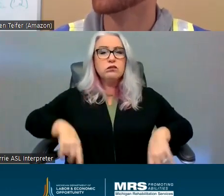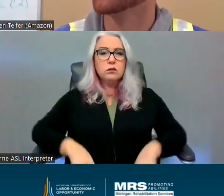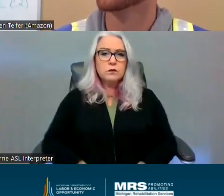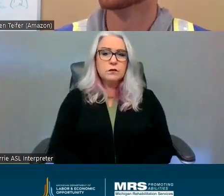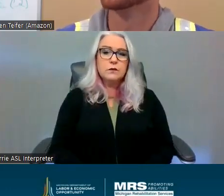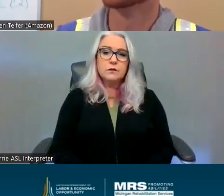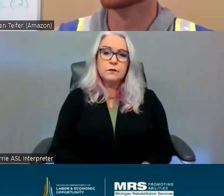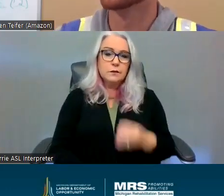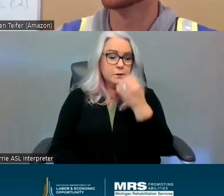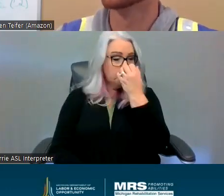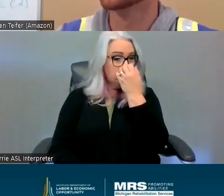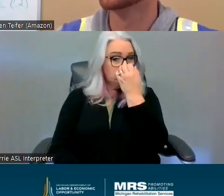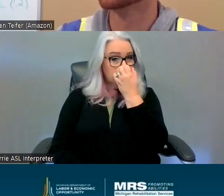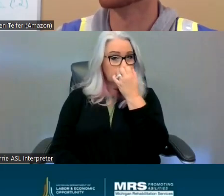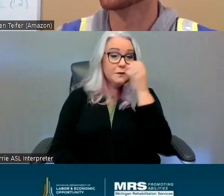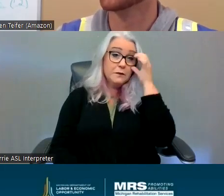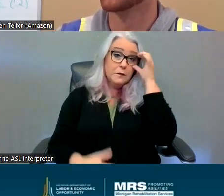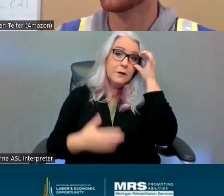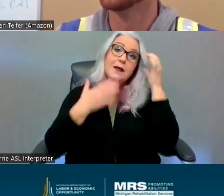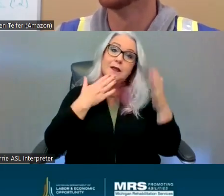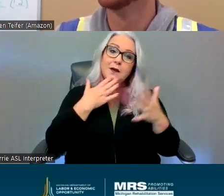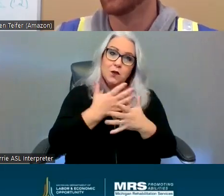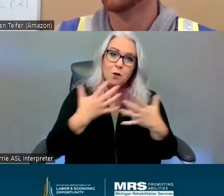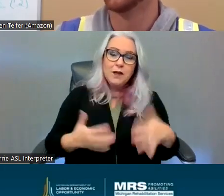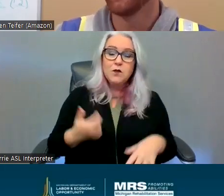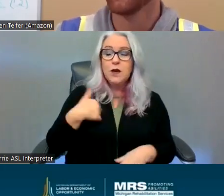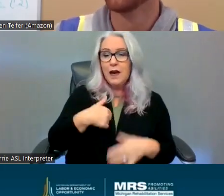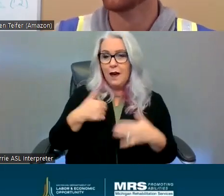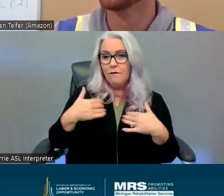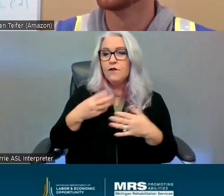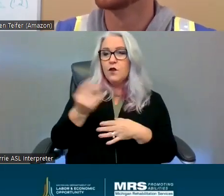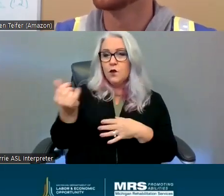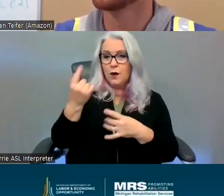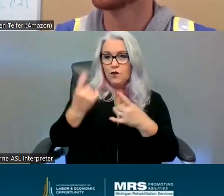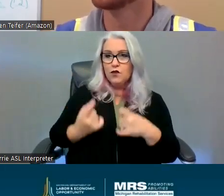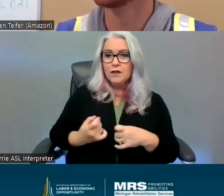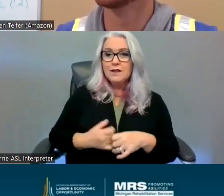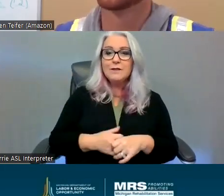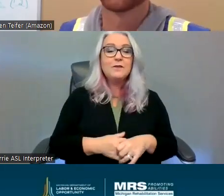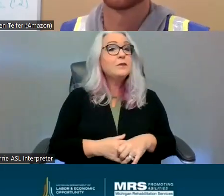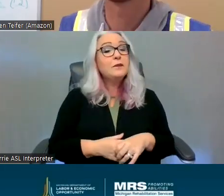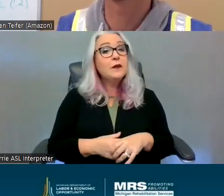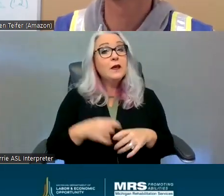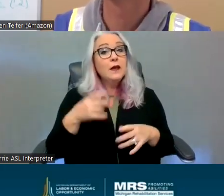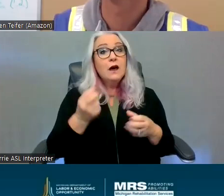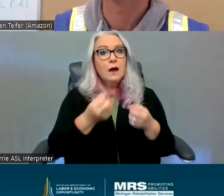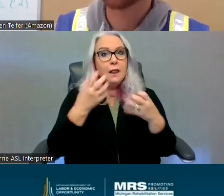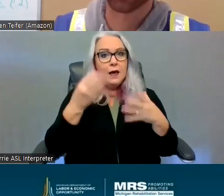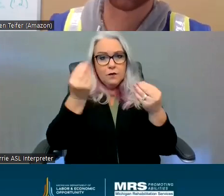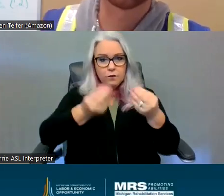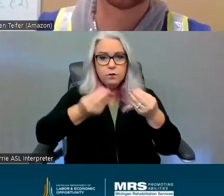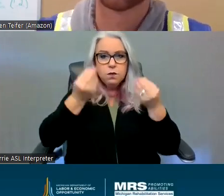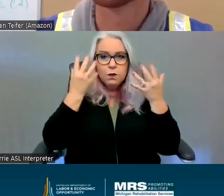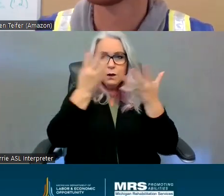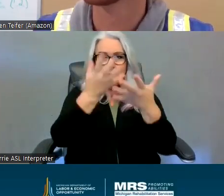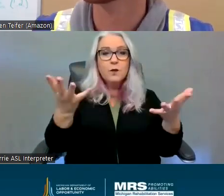Thank you so much, Jalen. And we do have some questions. Yep. All righty. So you gave us a lot of information. Yes.